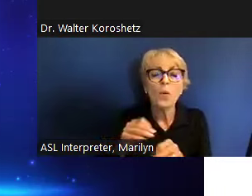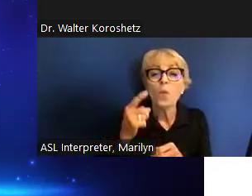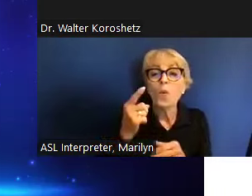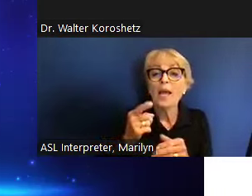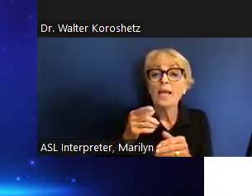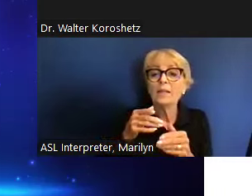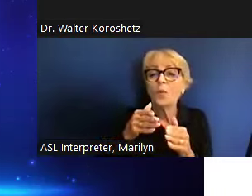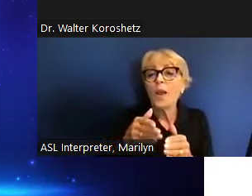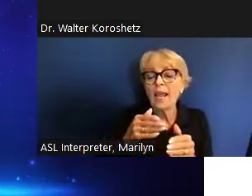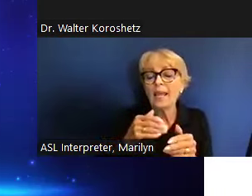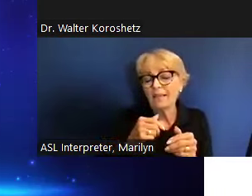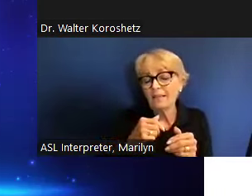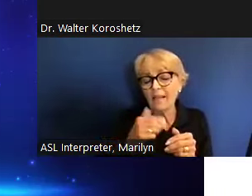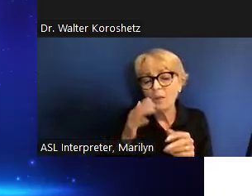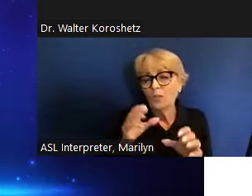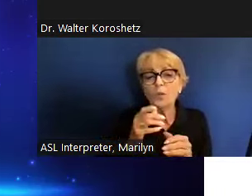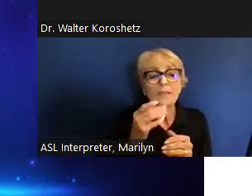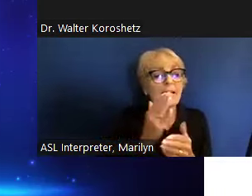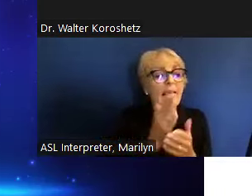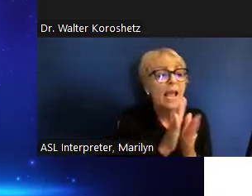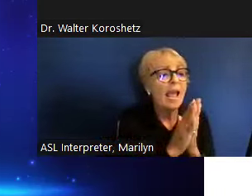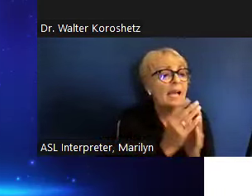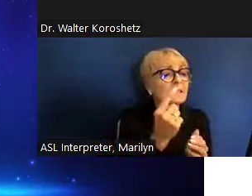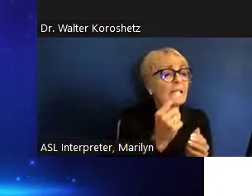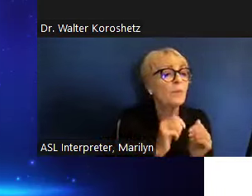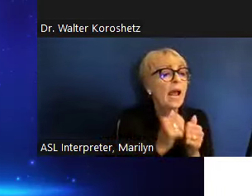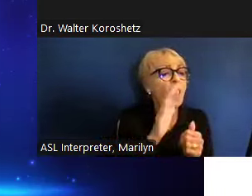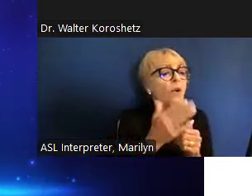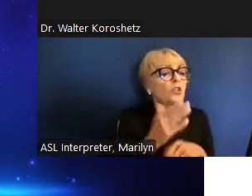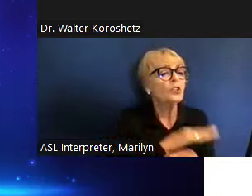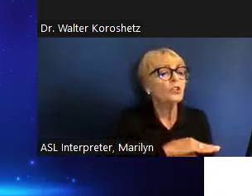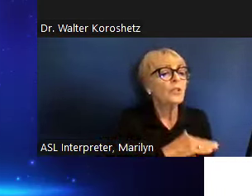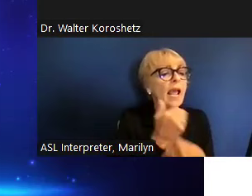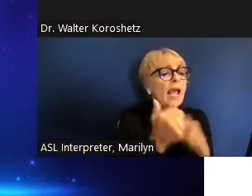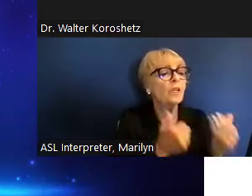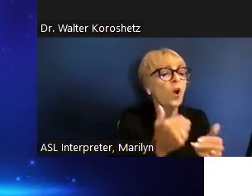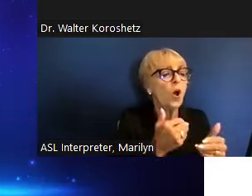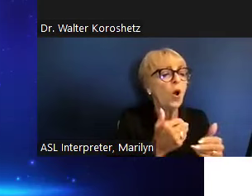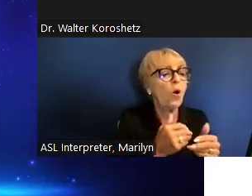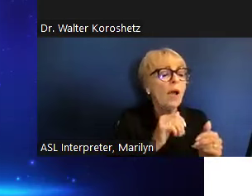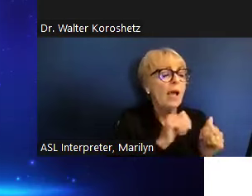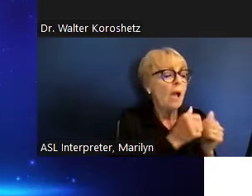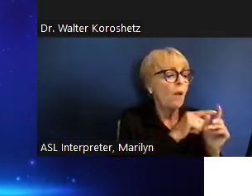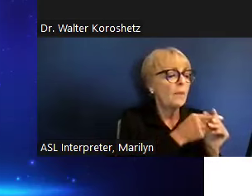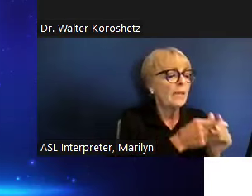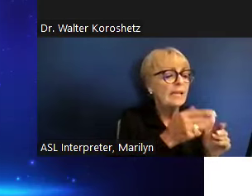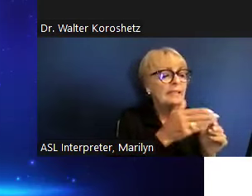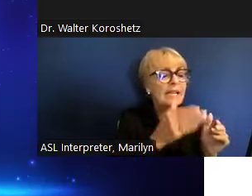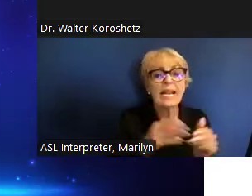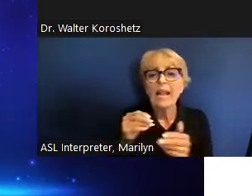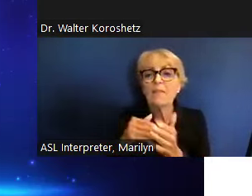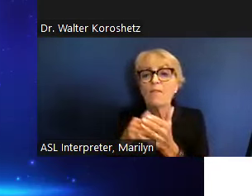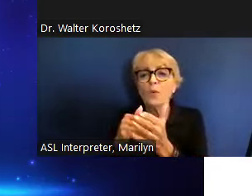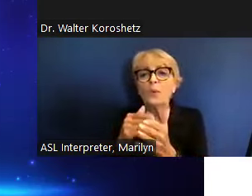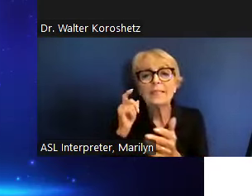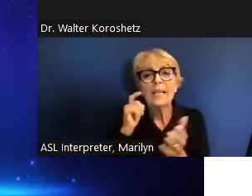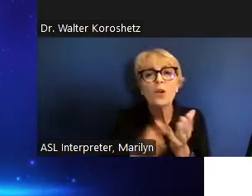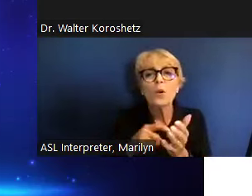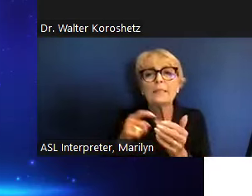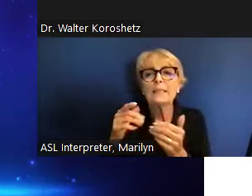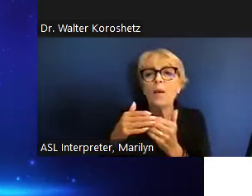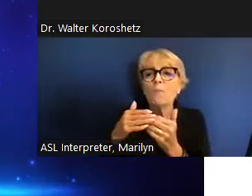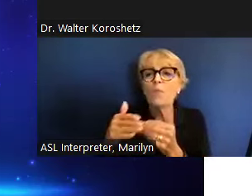ask someone to just describe their day. How does your day begin and end? And the frequency that they notice their post-COVID